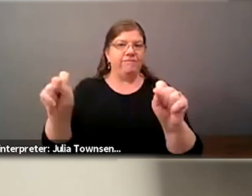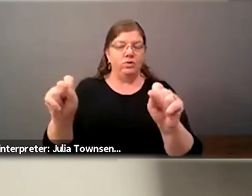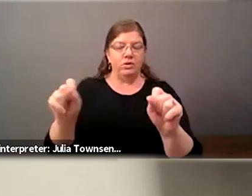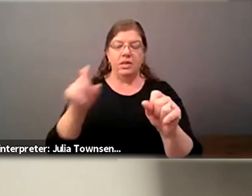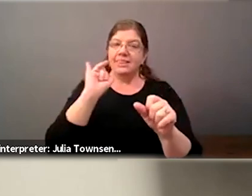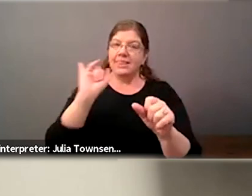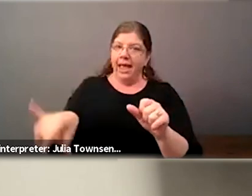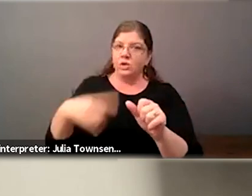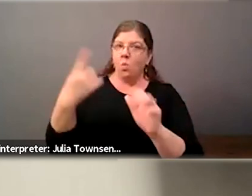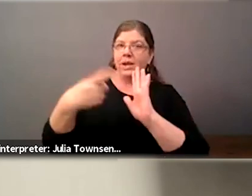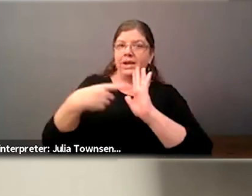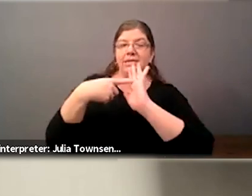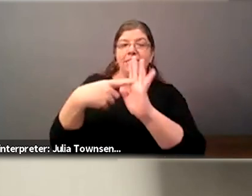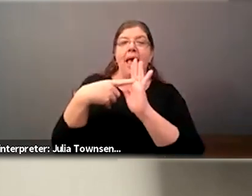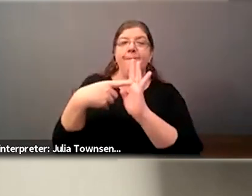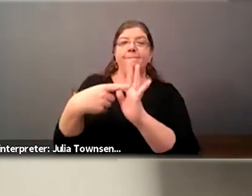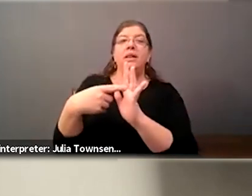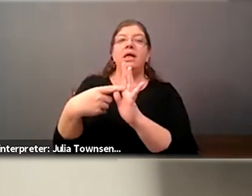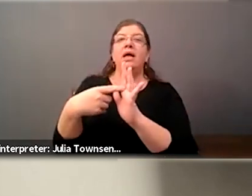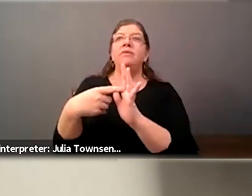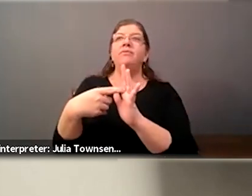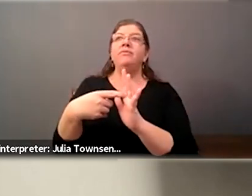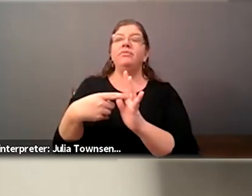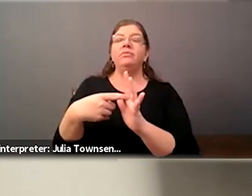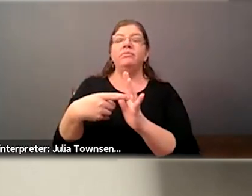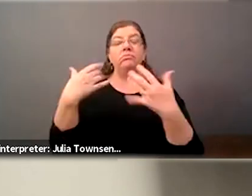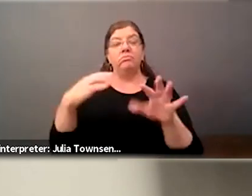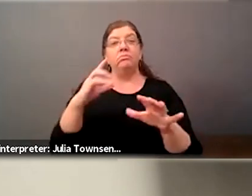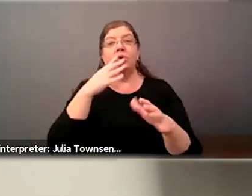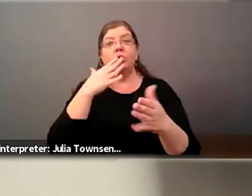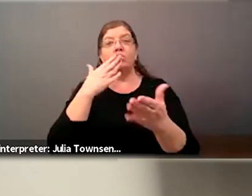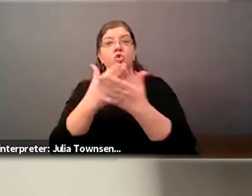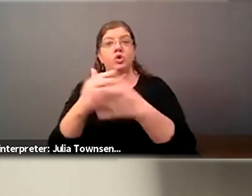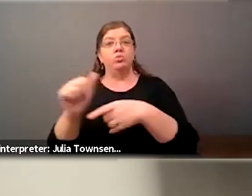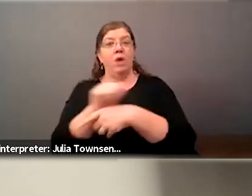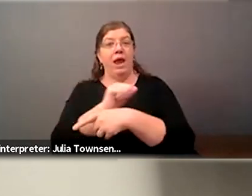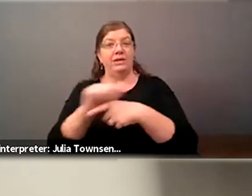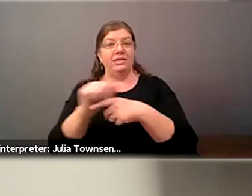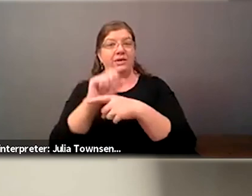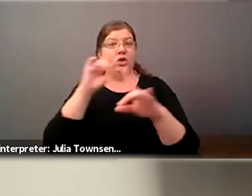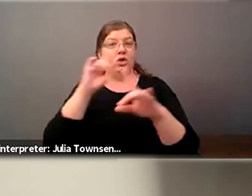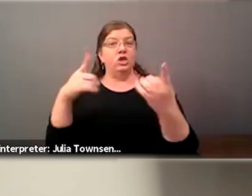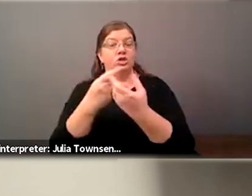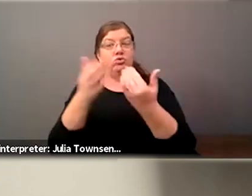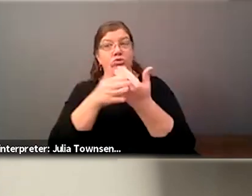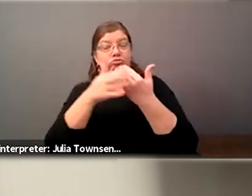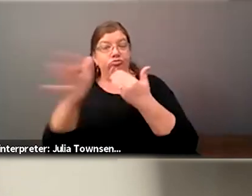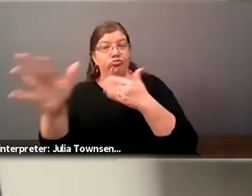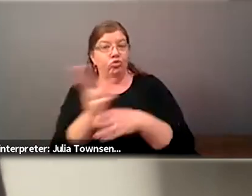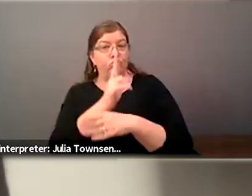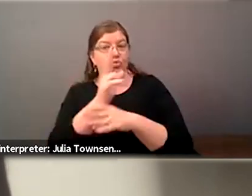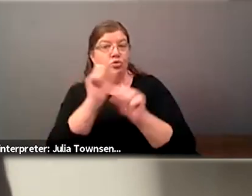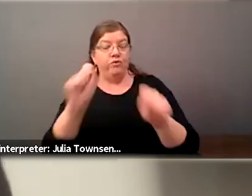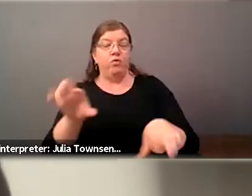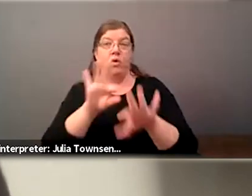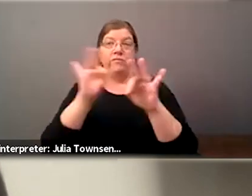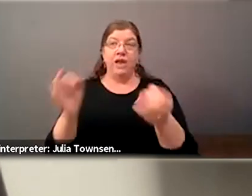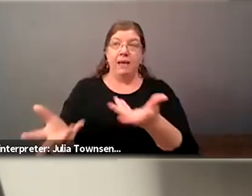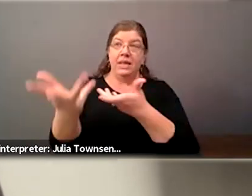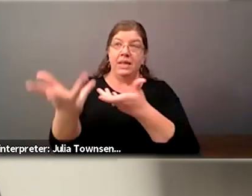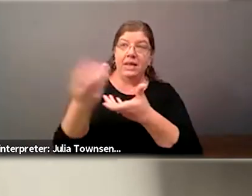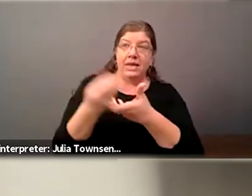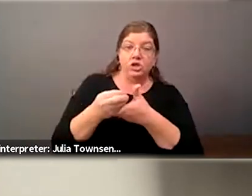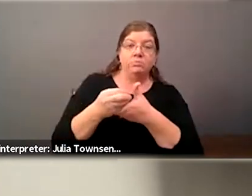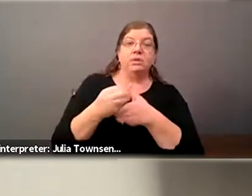example of um a promising practice i would say in our district with regard to family engagement